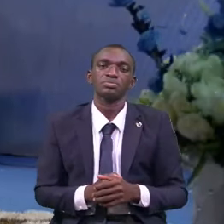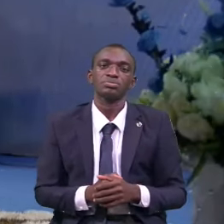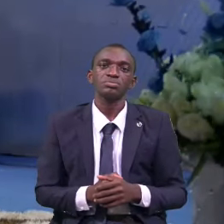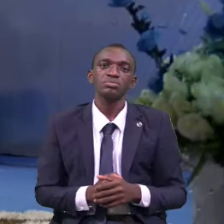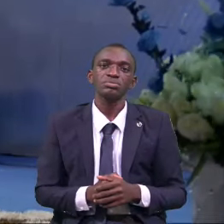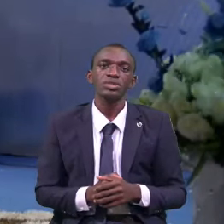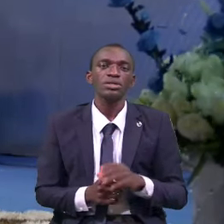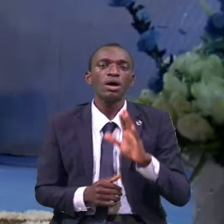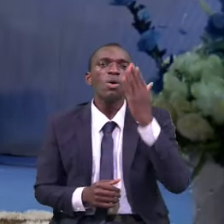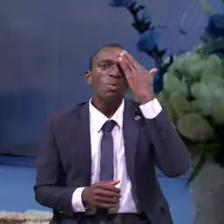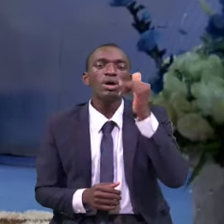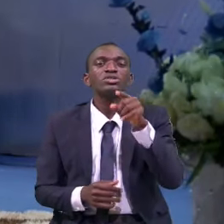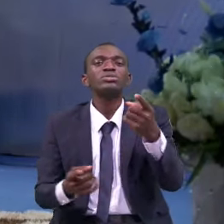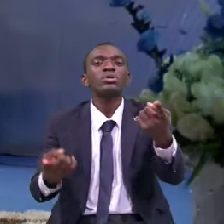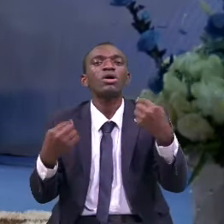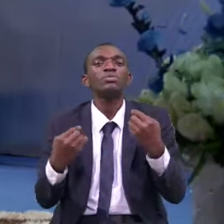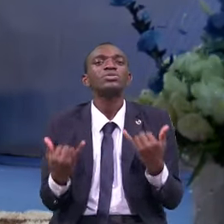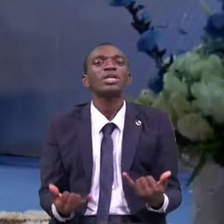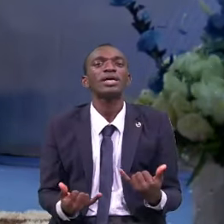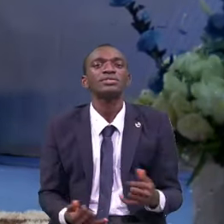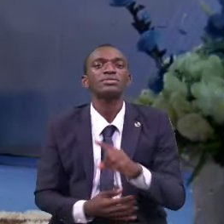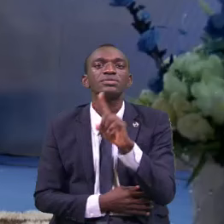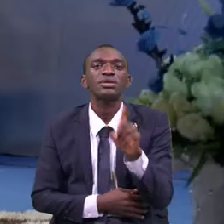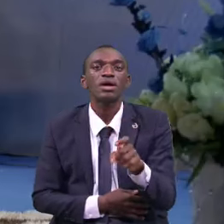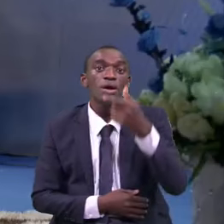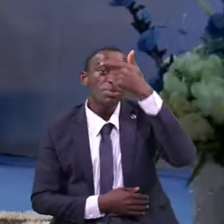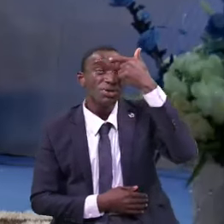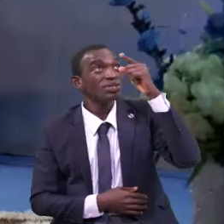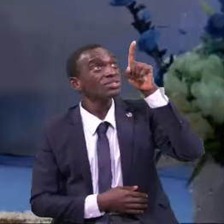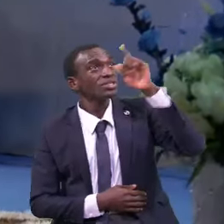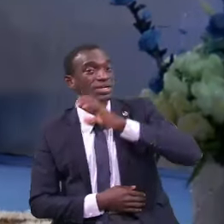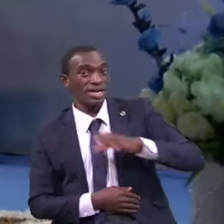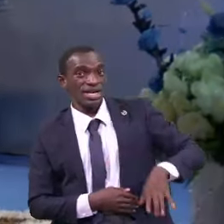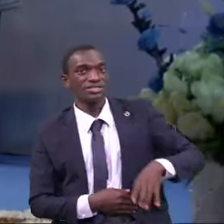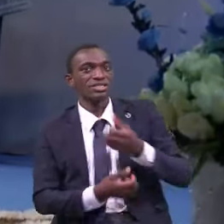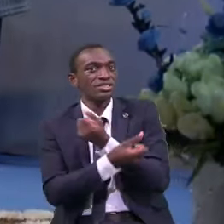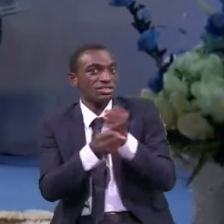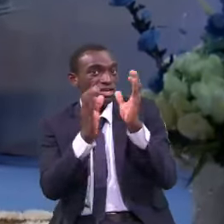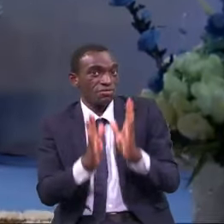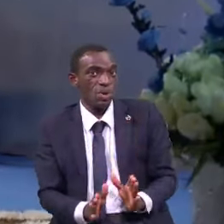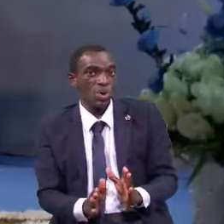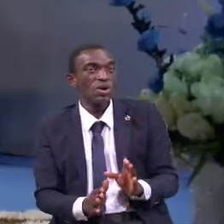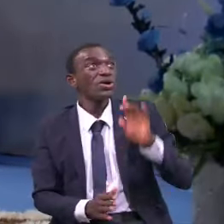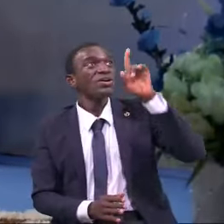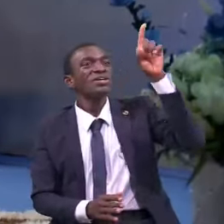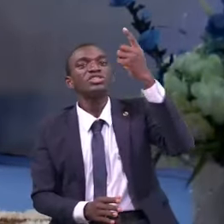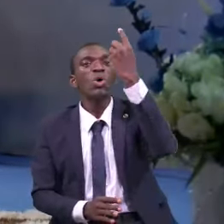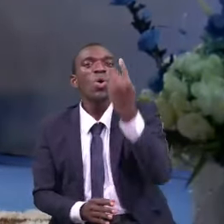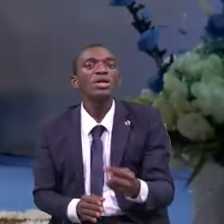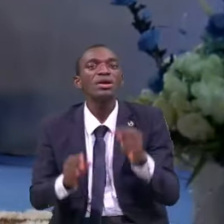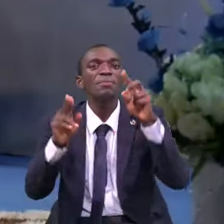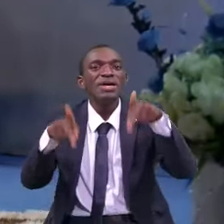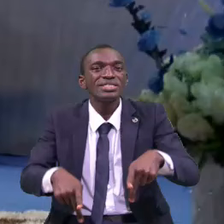Why are you coming tonight? Because Christ is Savior. And he's the only one that can save